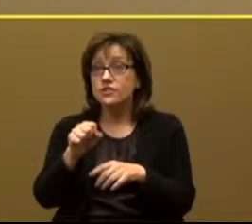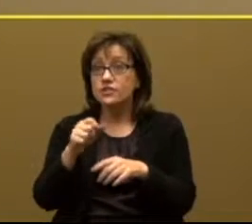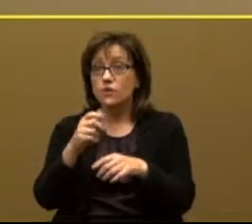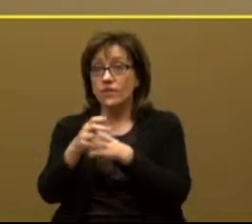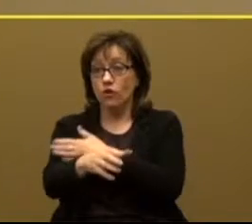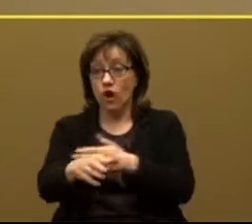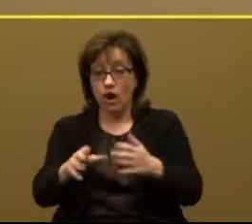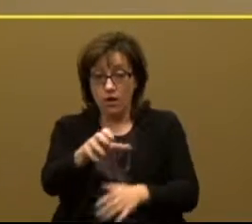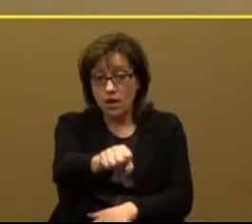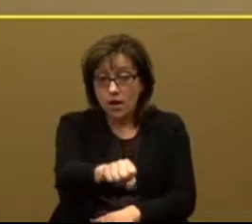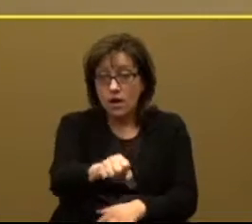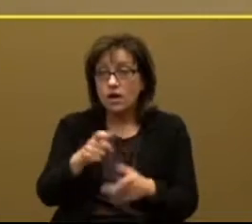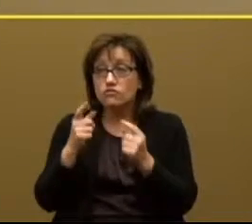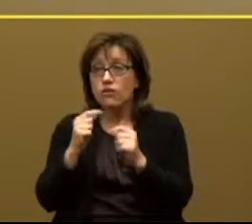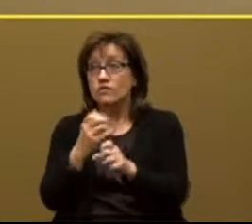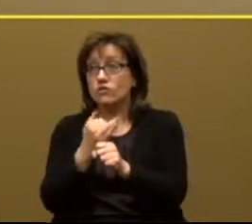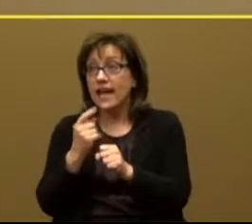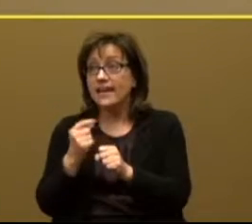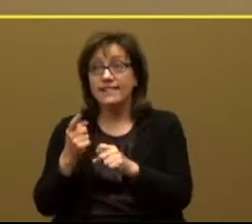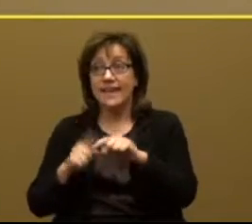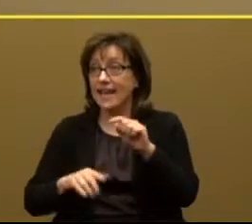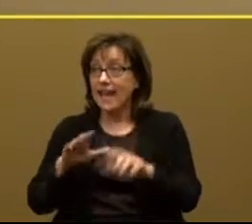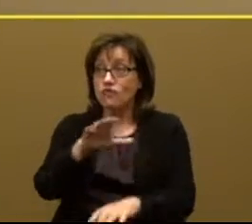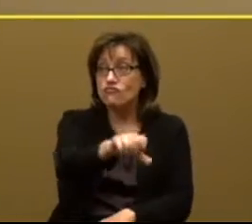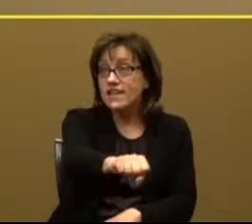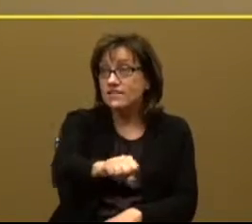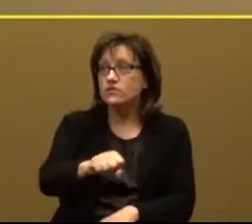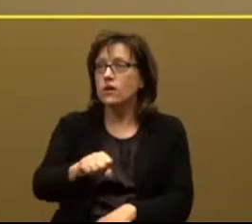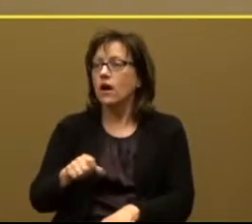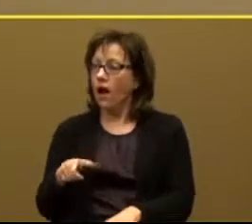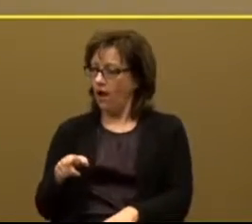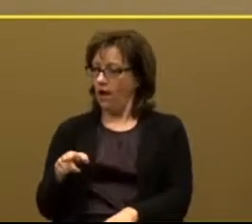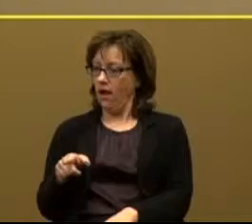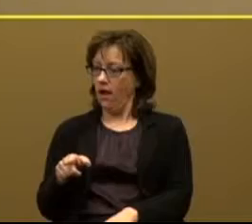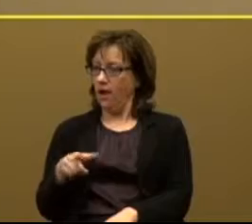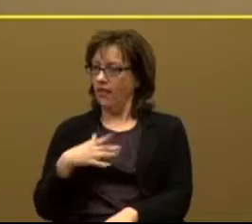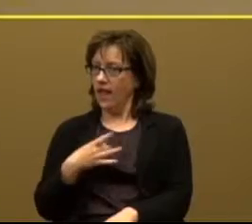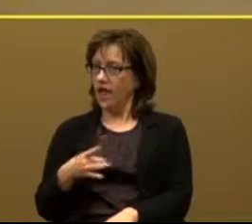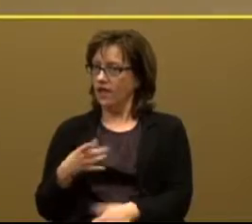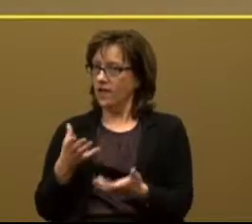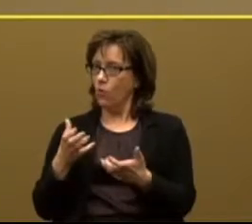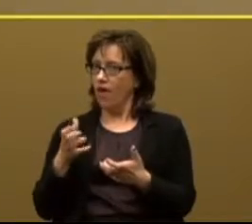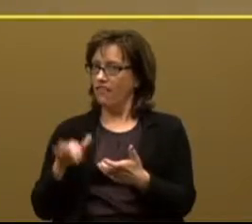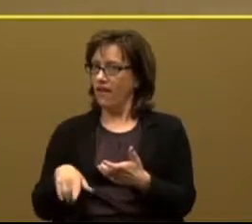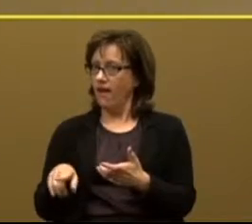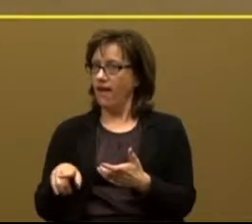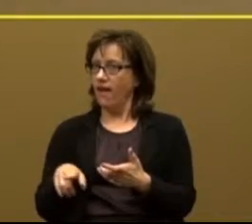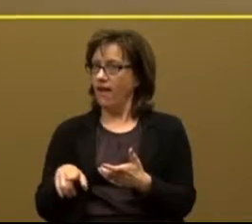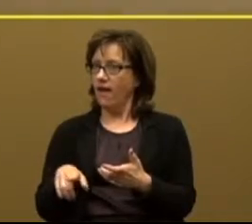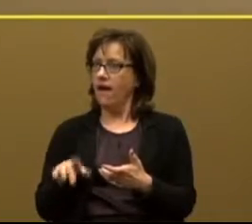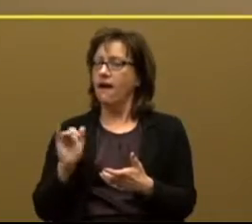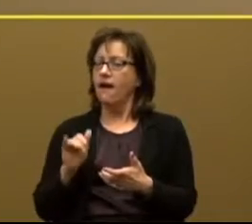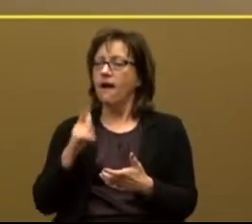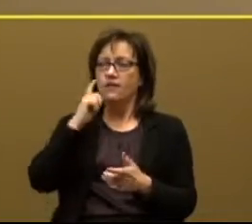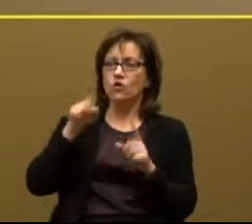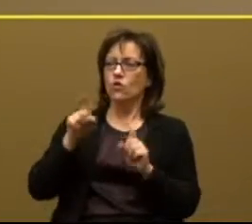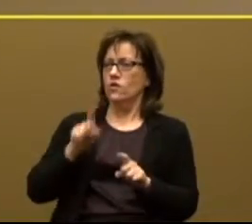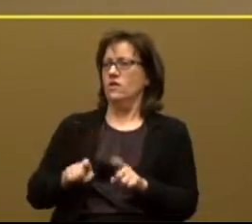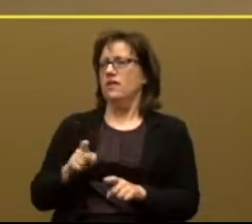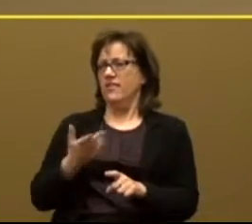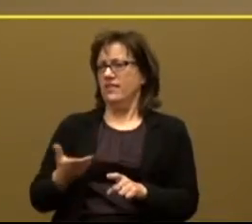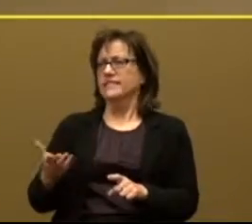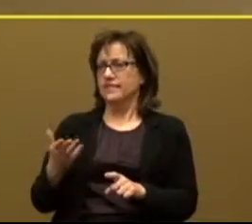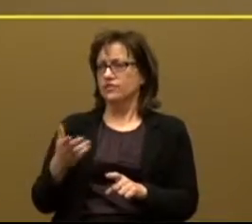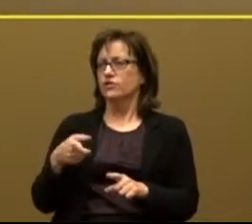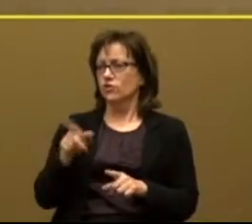arm's distance, tries to get it when it's out of reach, shows a sign of pleasure, different ideas there. So you can actually just write